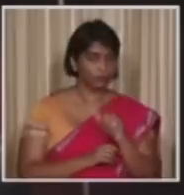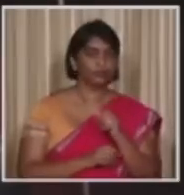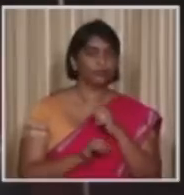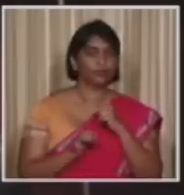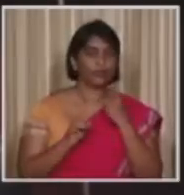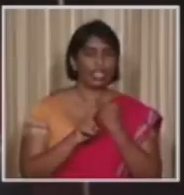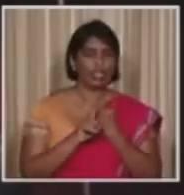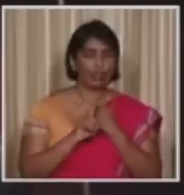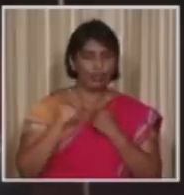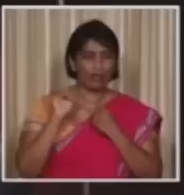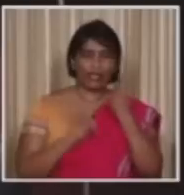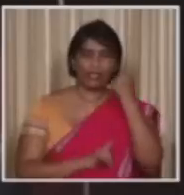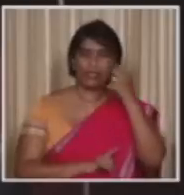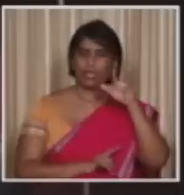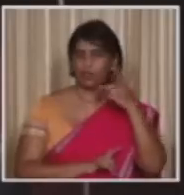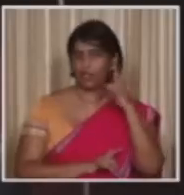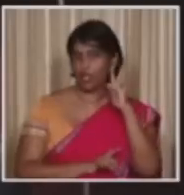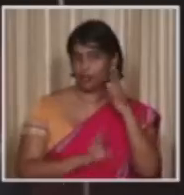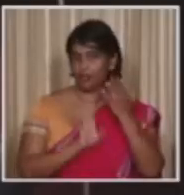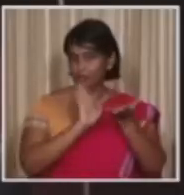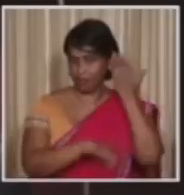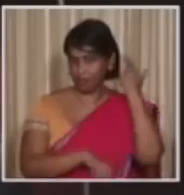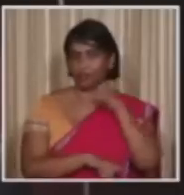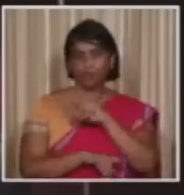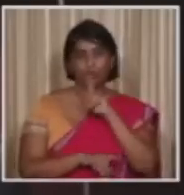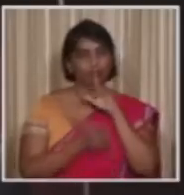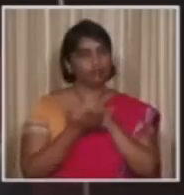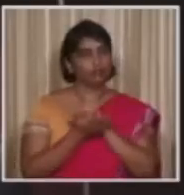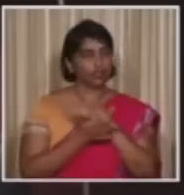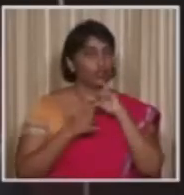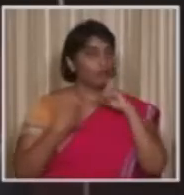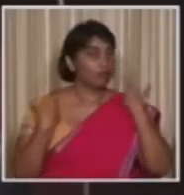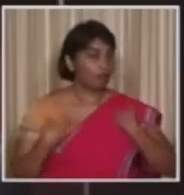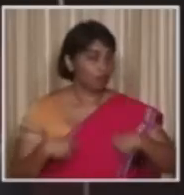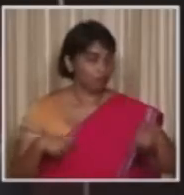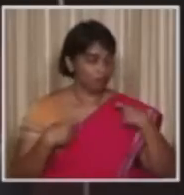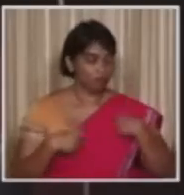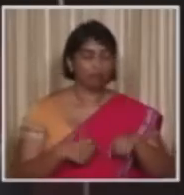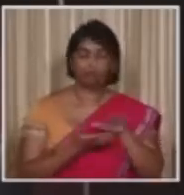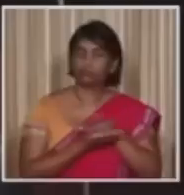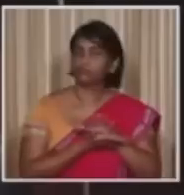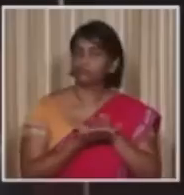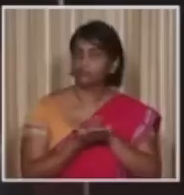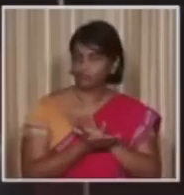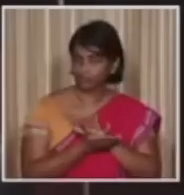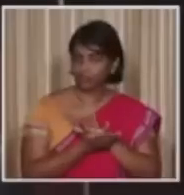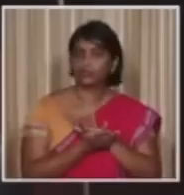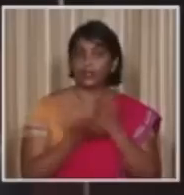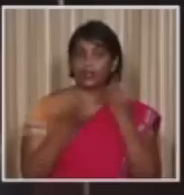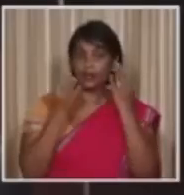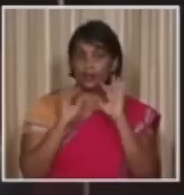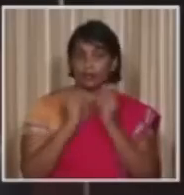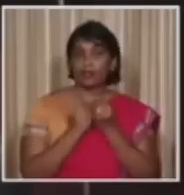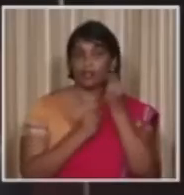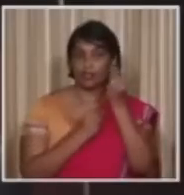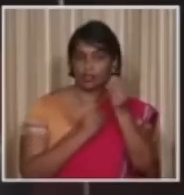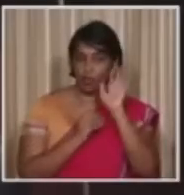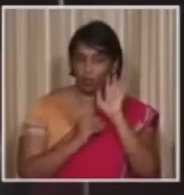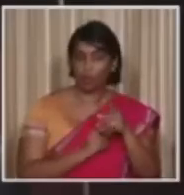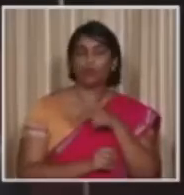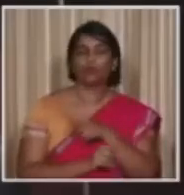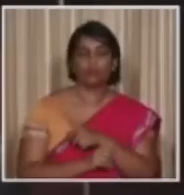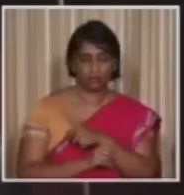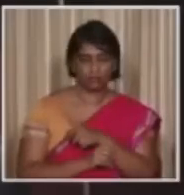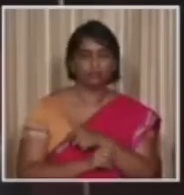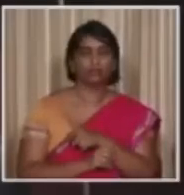1990, it clearly states that lawyers must be guaranteed the freedom governments must ensure that lawyers are